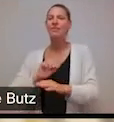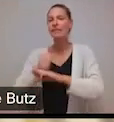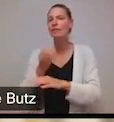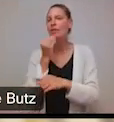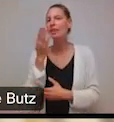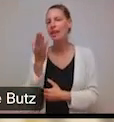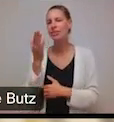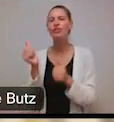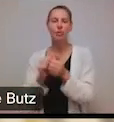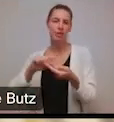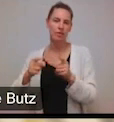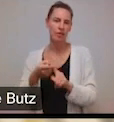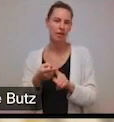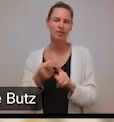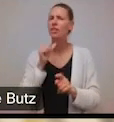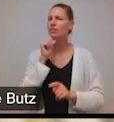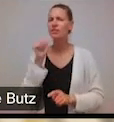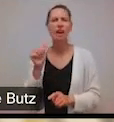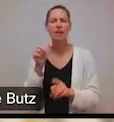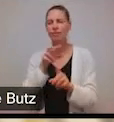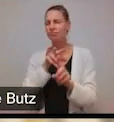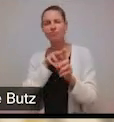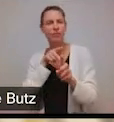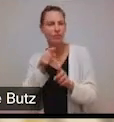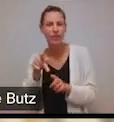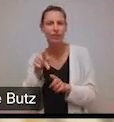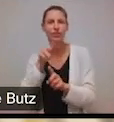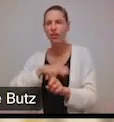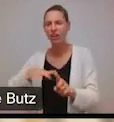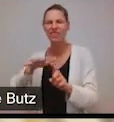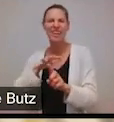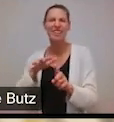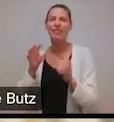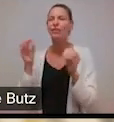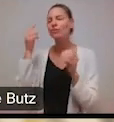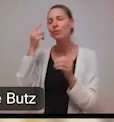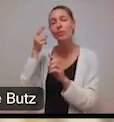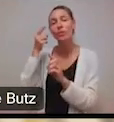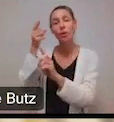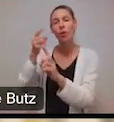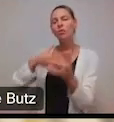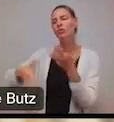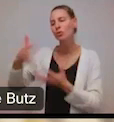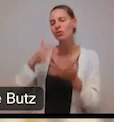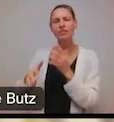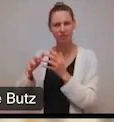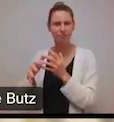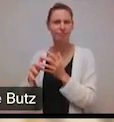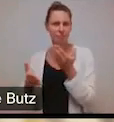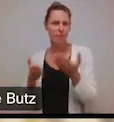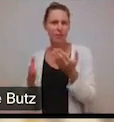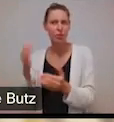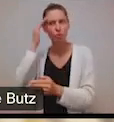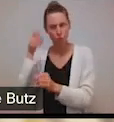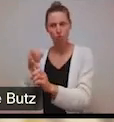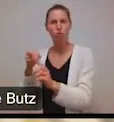a professional context or situation. This is a social situation, a friend you probably know very well. You're just setting